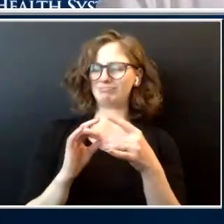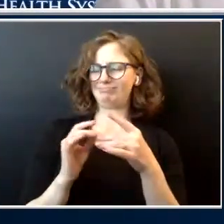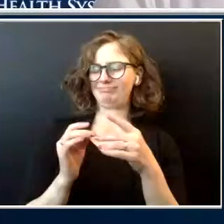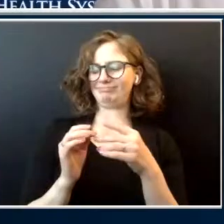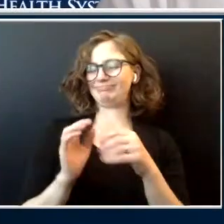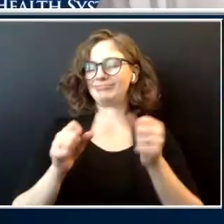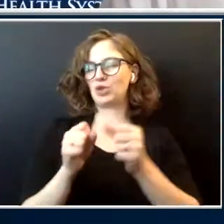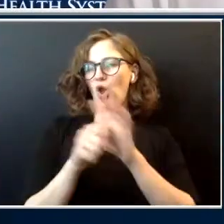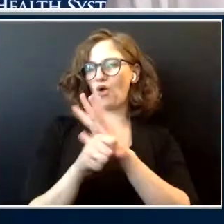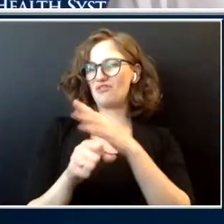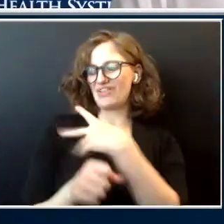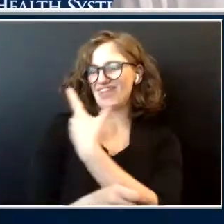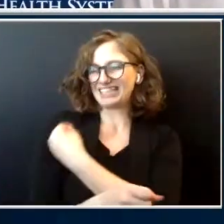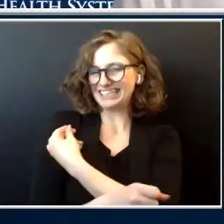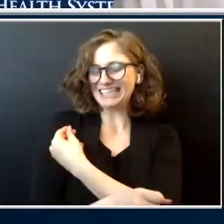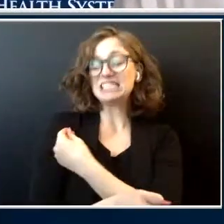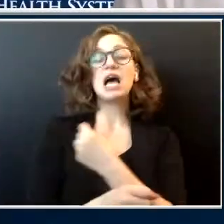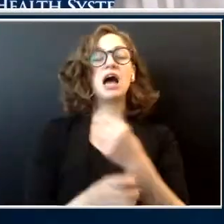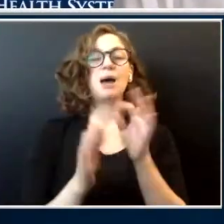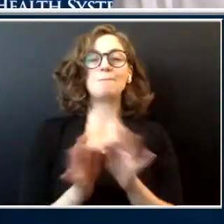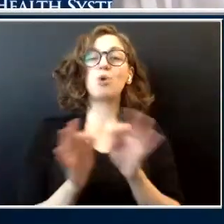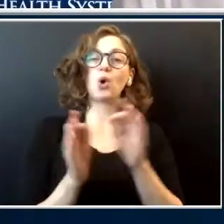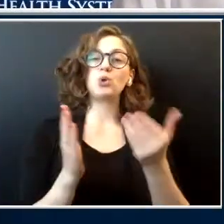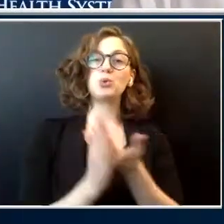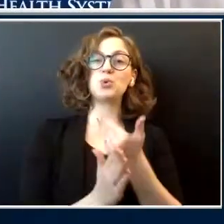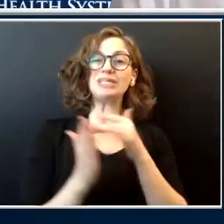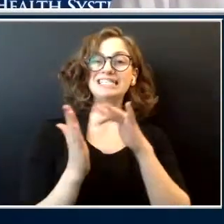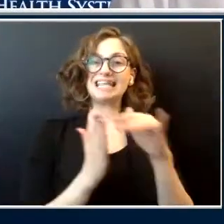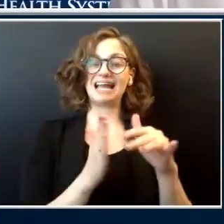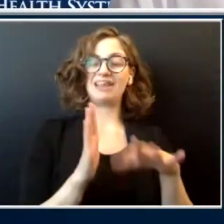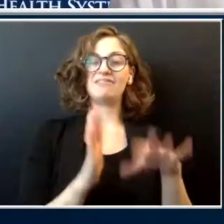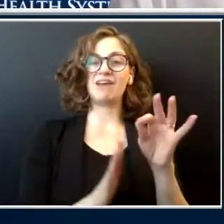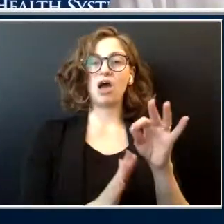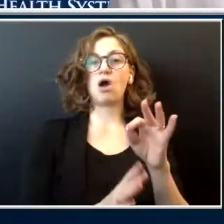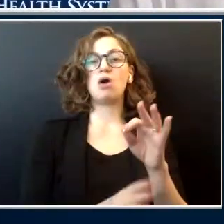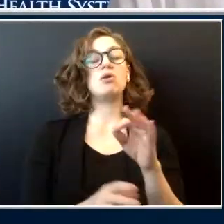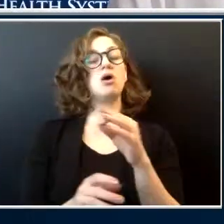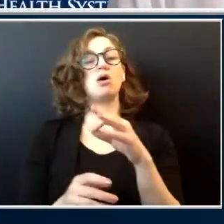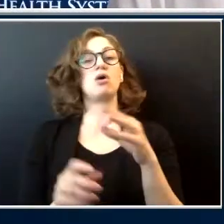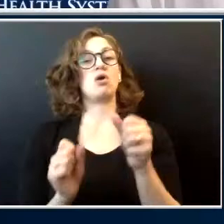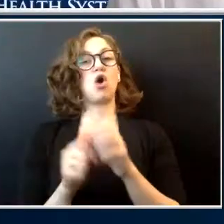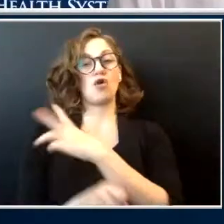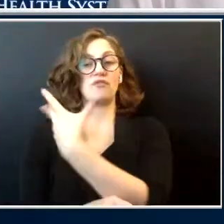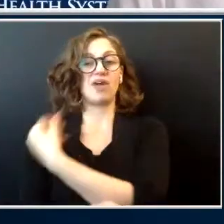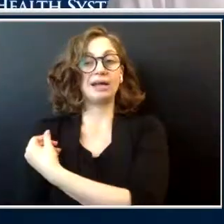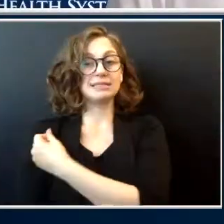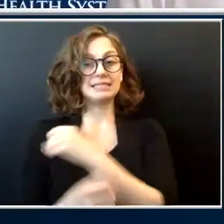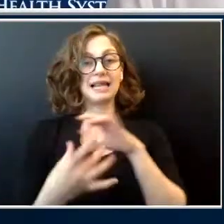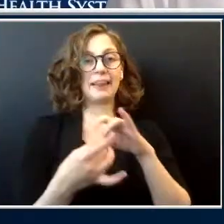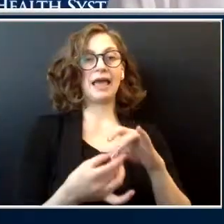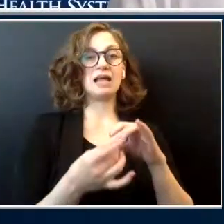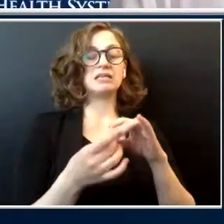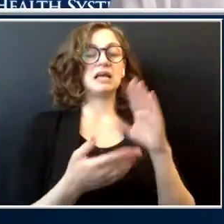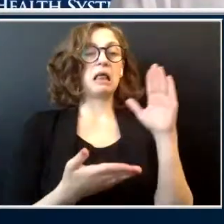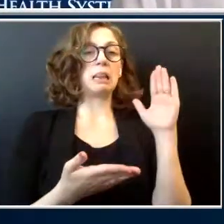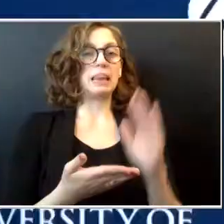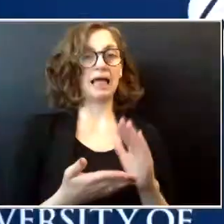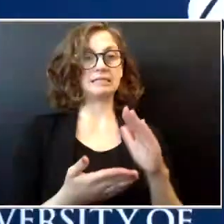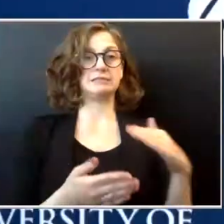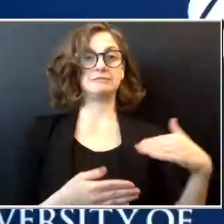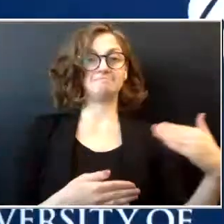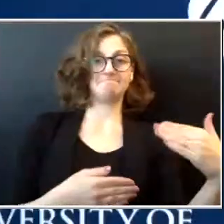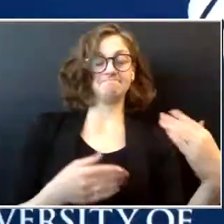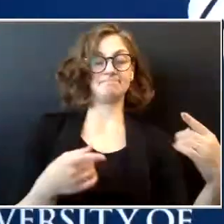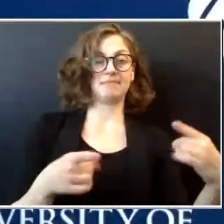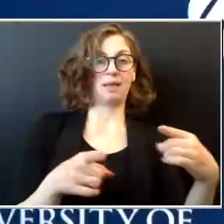just talked about COVID vaccine being linked to a lower prevalence of long COVID. I think Yeah. this is really important. Yeah, and what we had